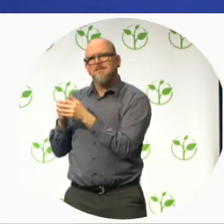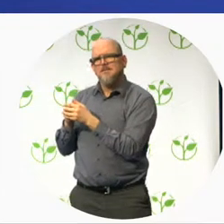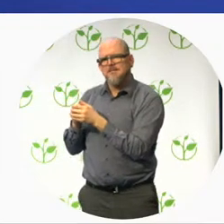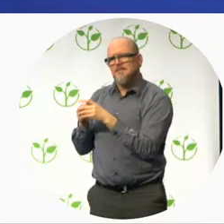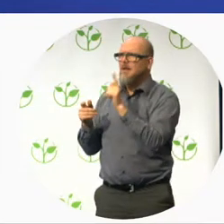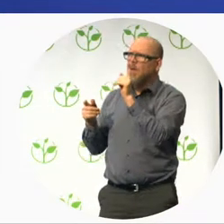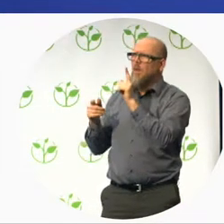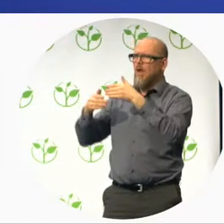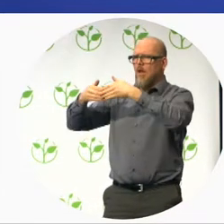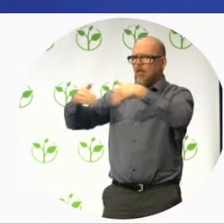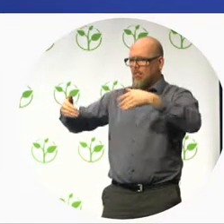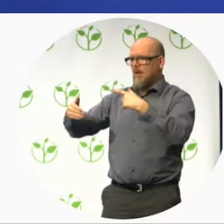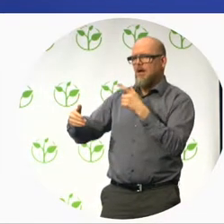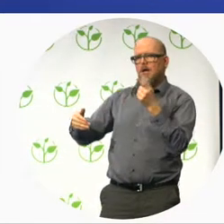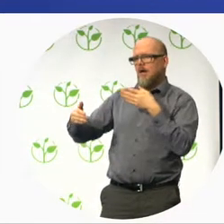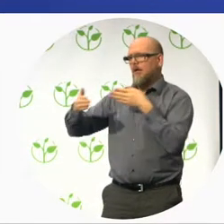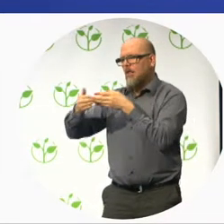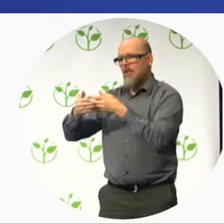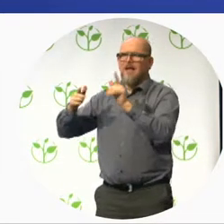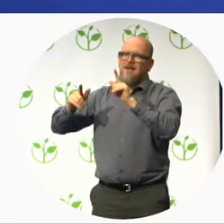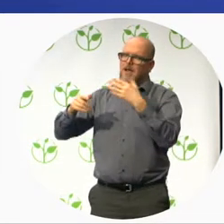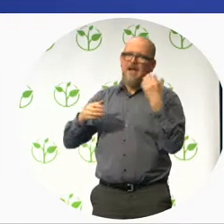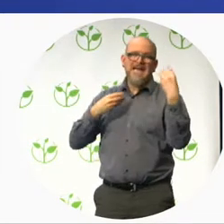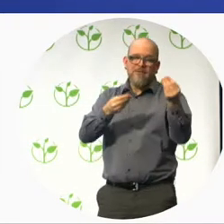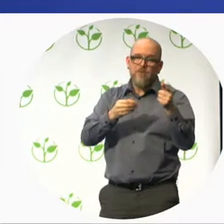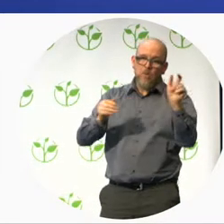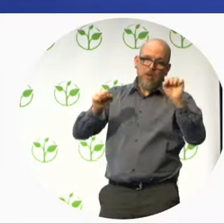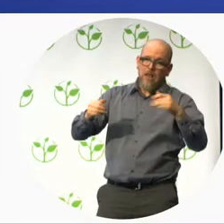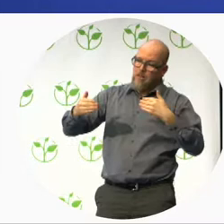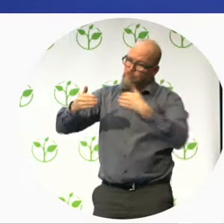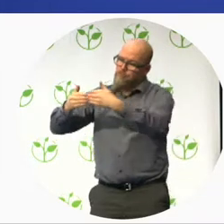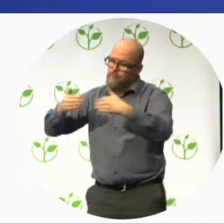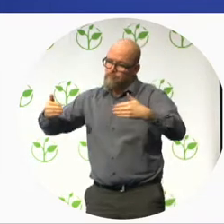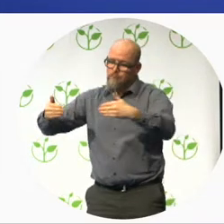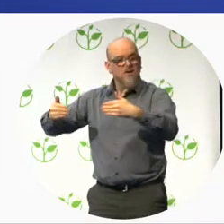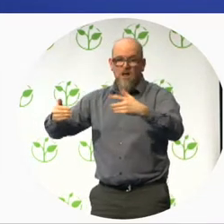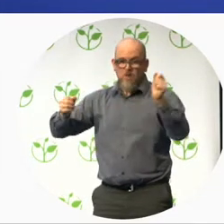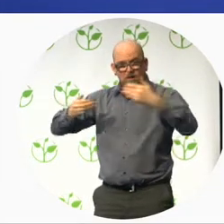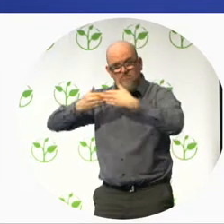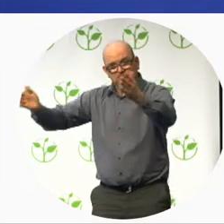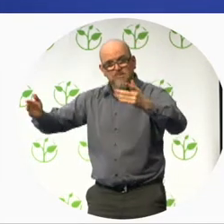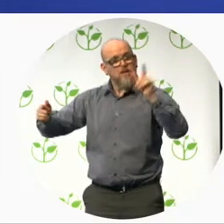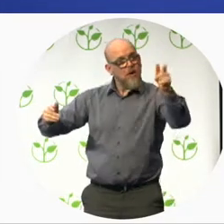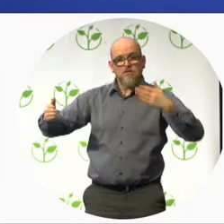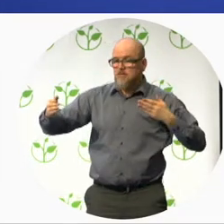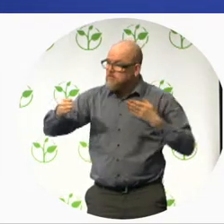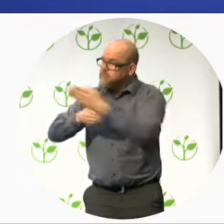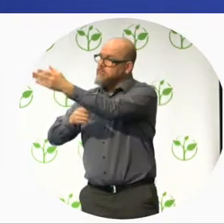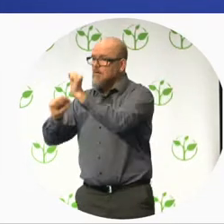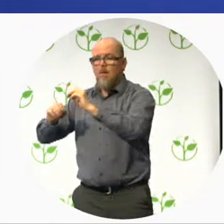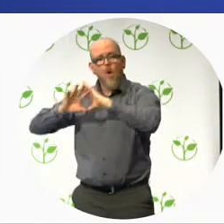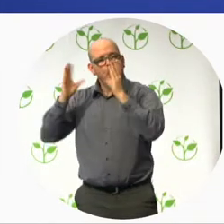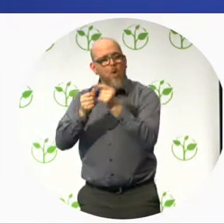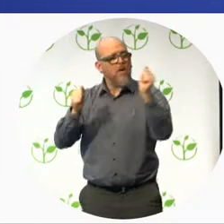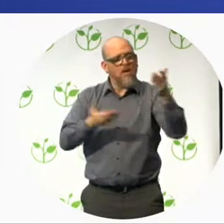languages. To complete our mission, we provide ample professional development opportunities, training to over